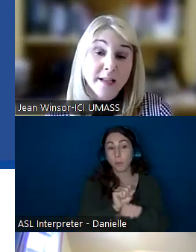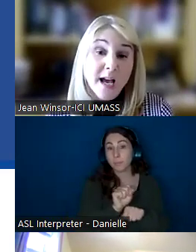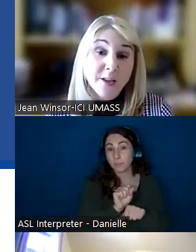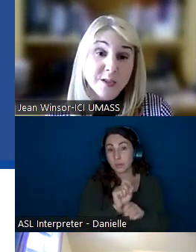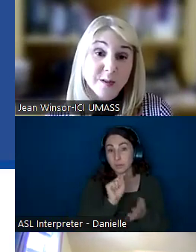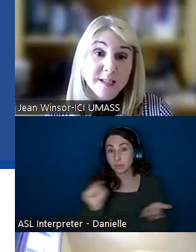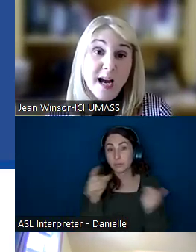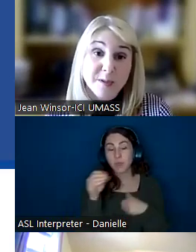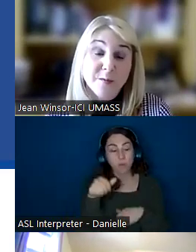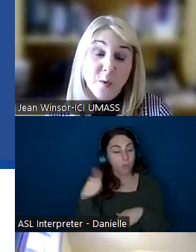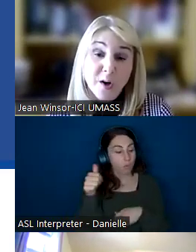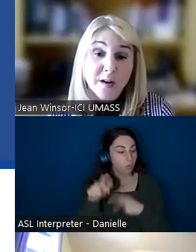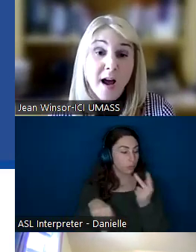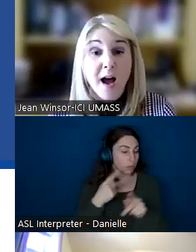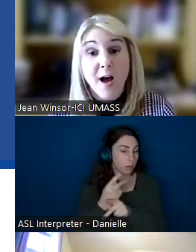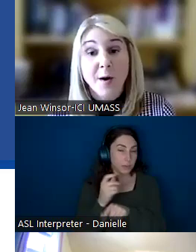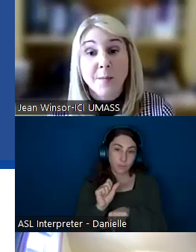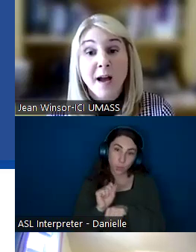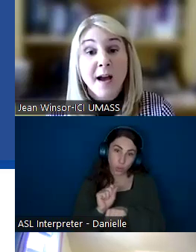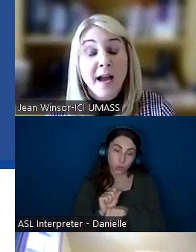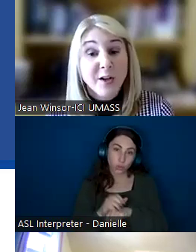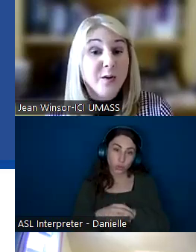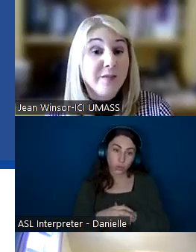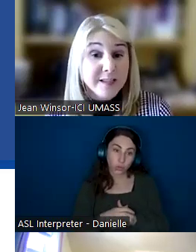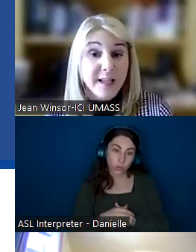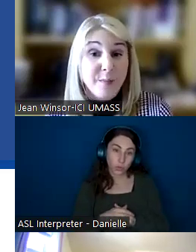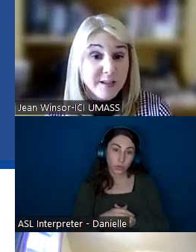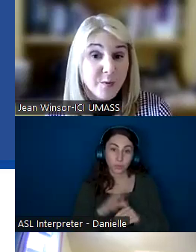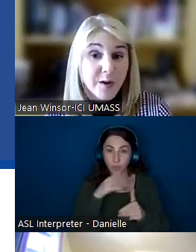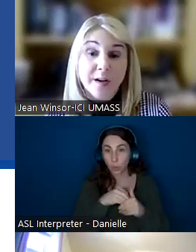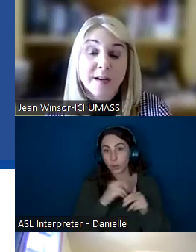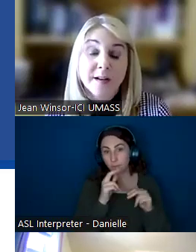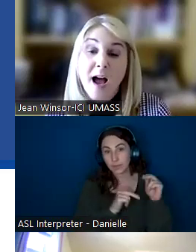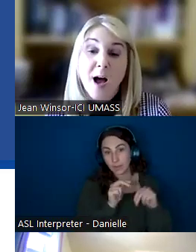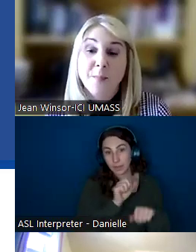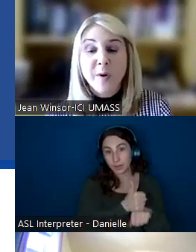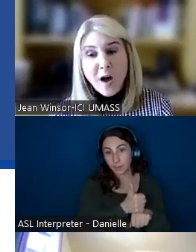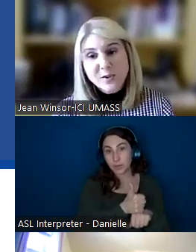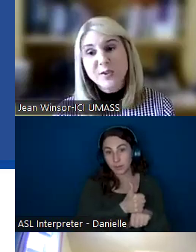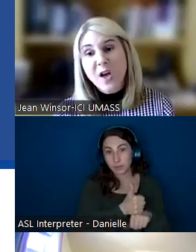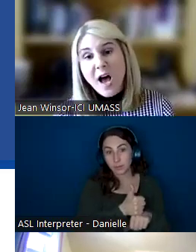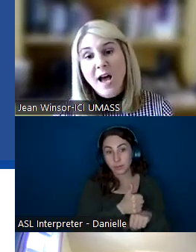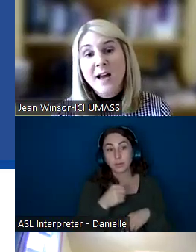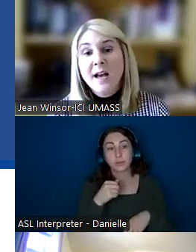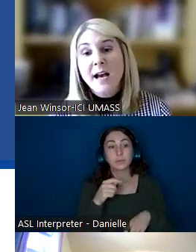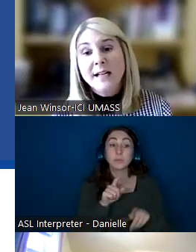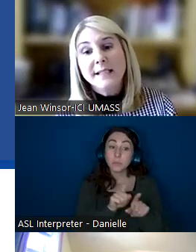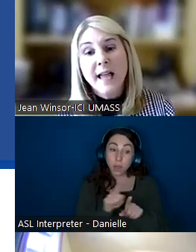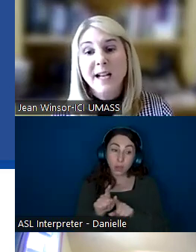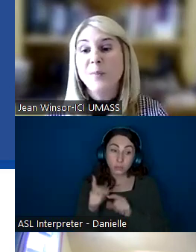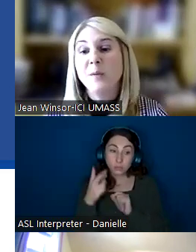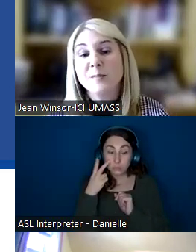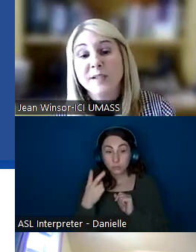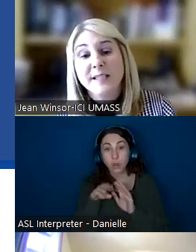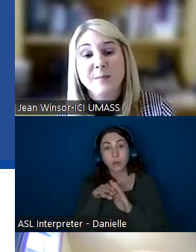as well as other different types of work, including facility-based work. But we also saw a